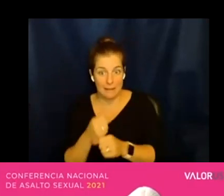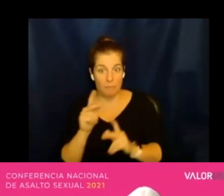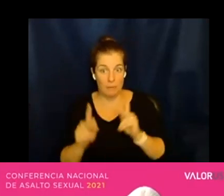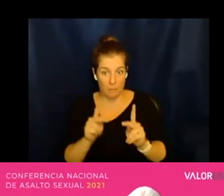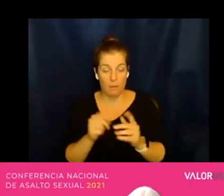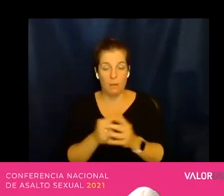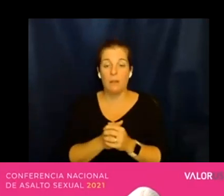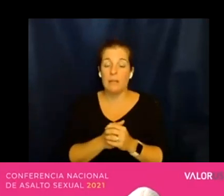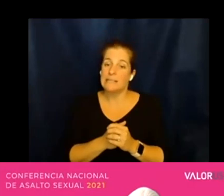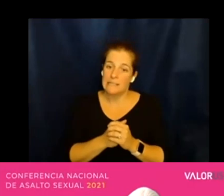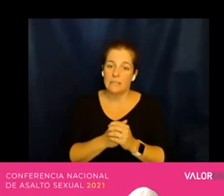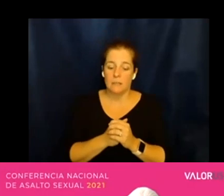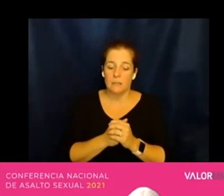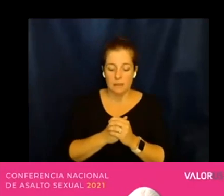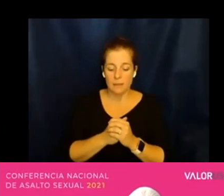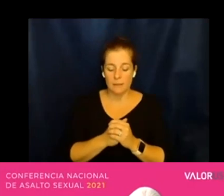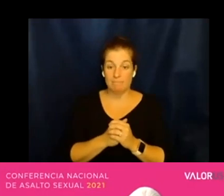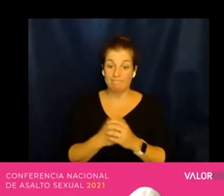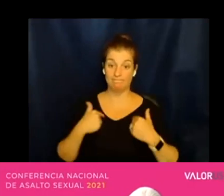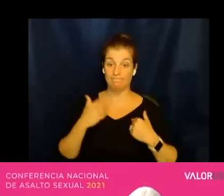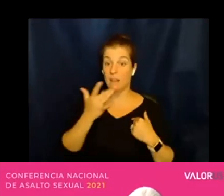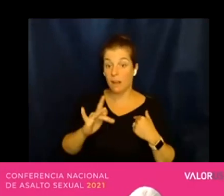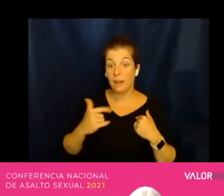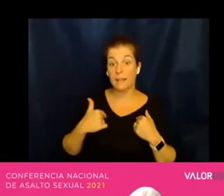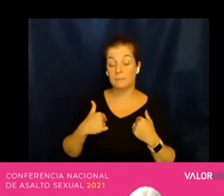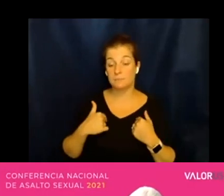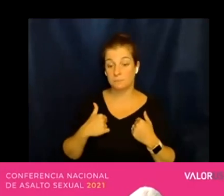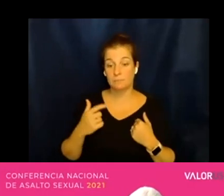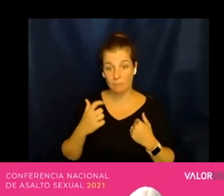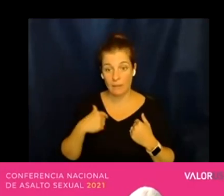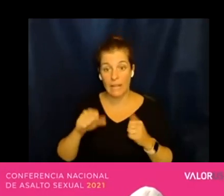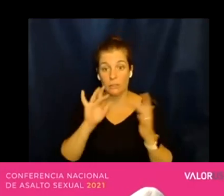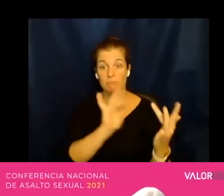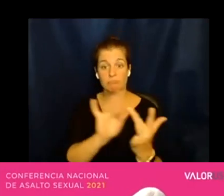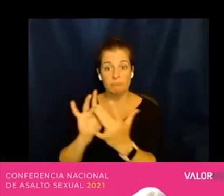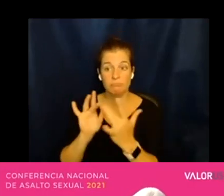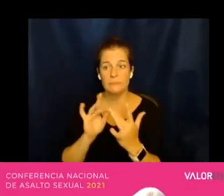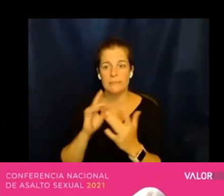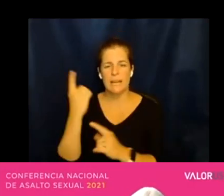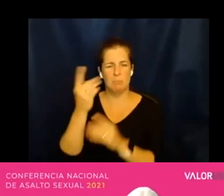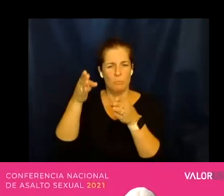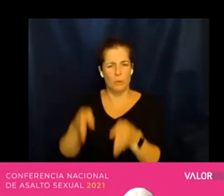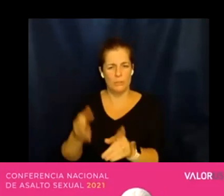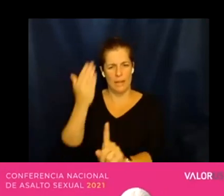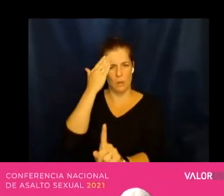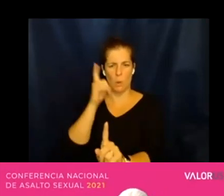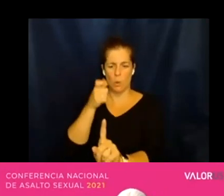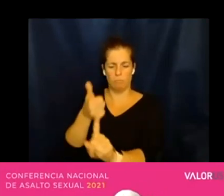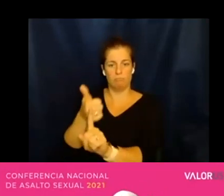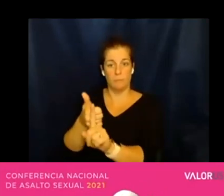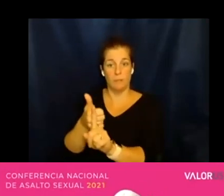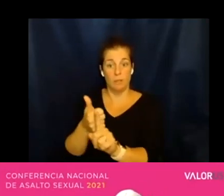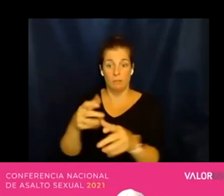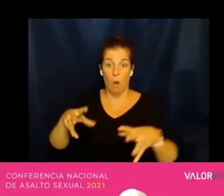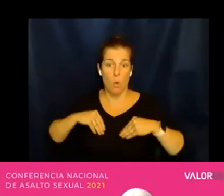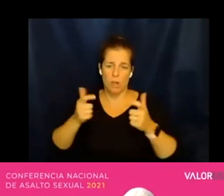had the luck to be able to get in touch with someone that I know who owns a large hotel